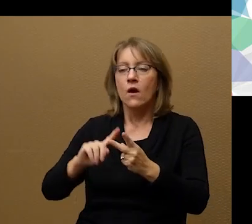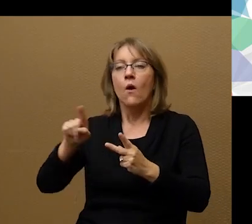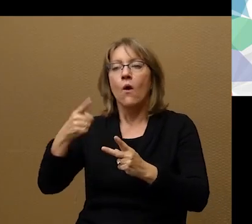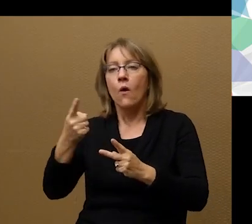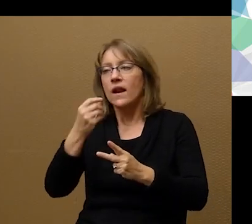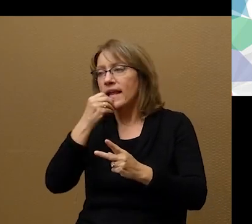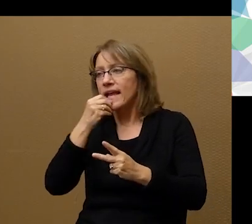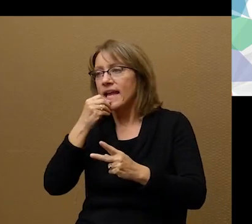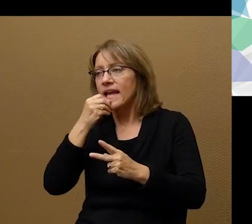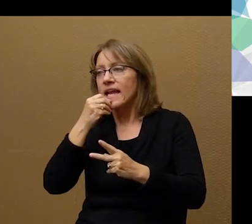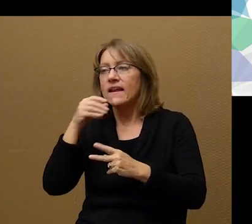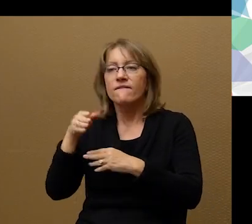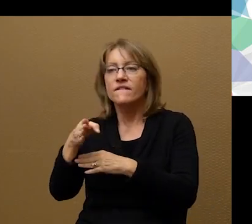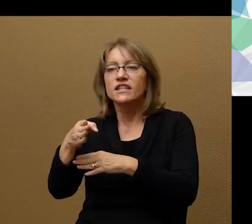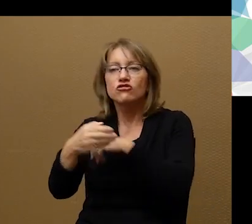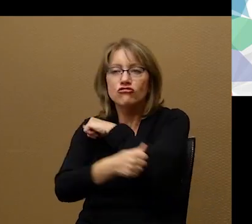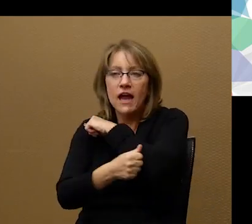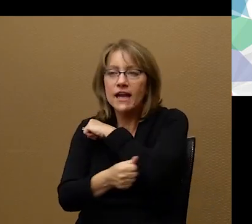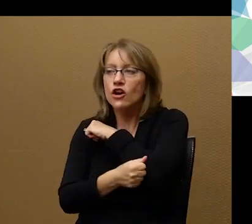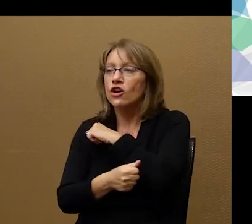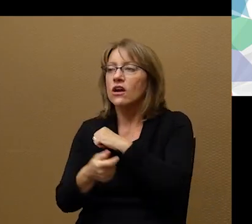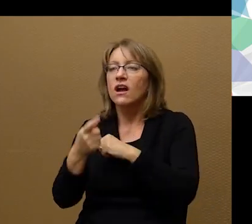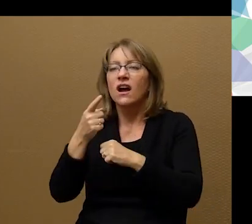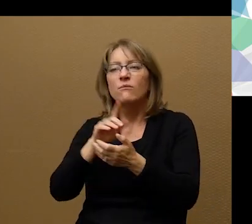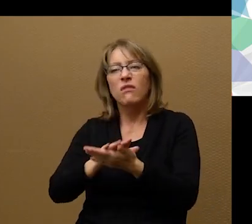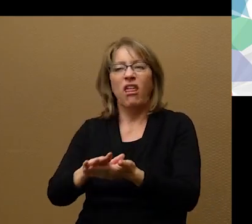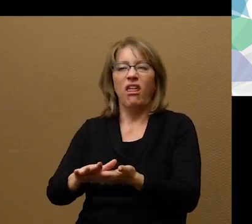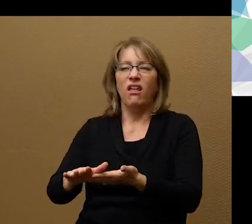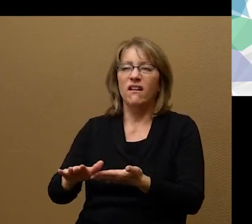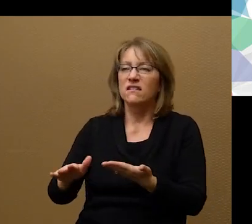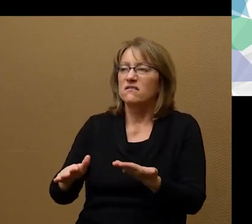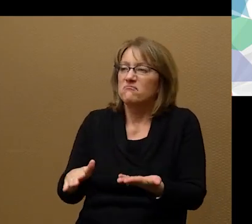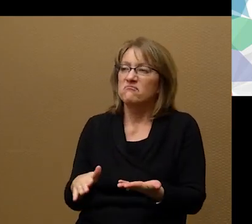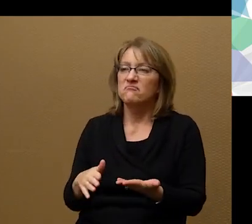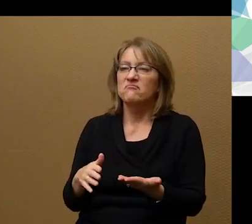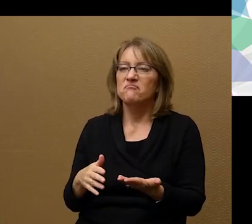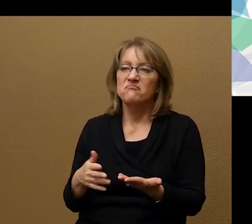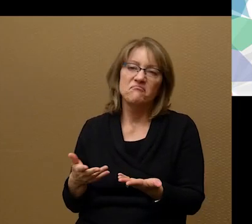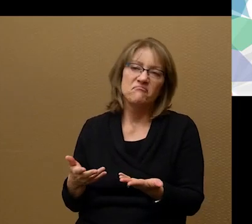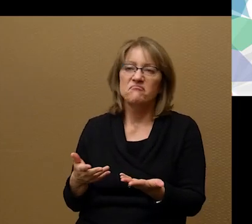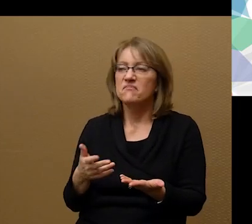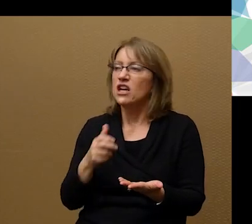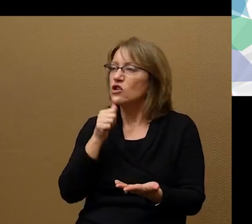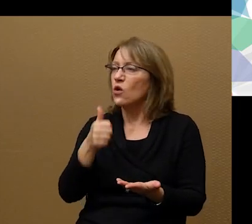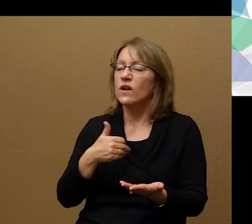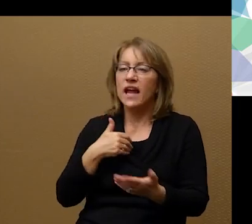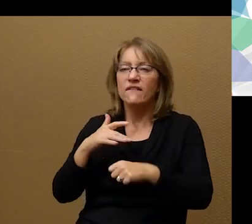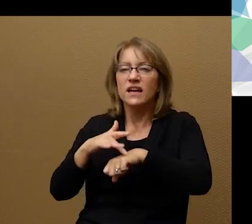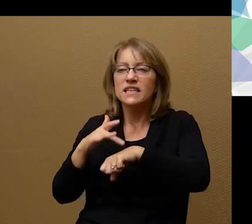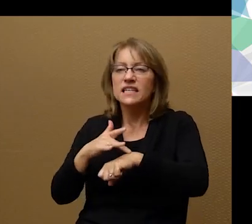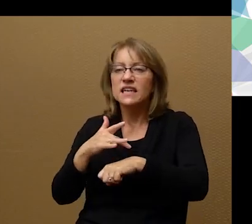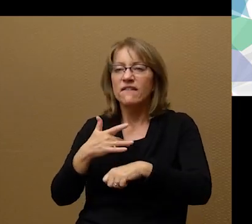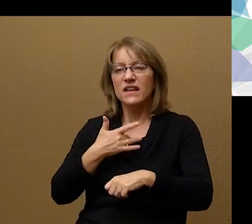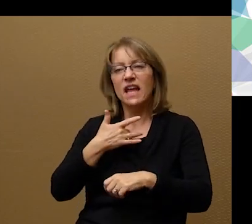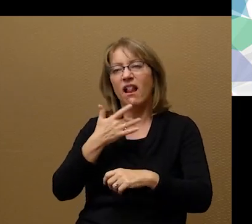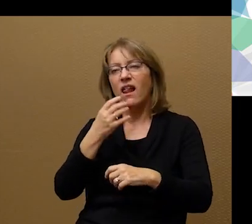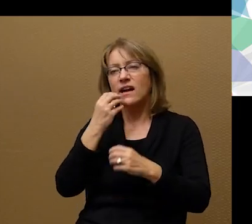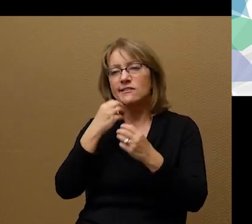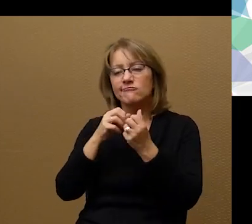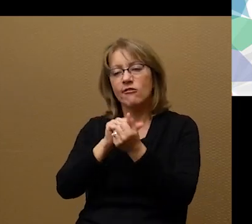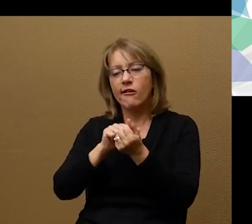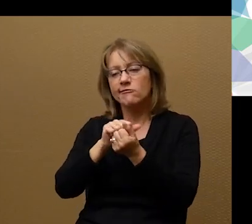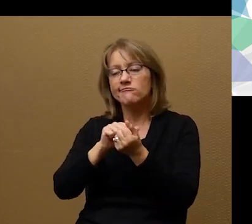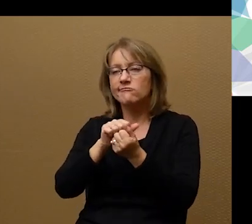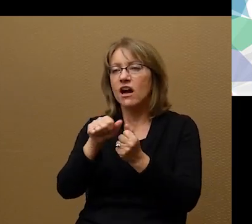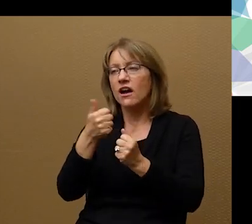it's a little bit more bland, or it just doesn't have the texture like other foods do. They